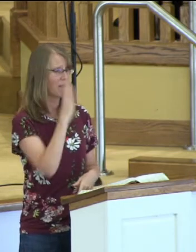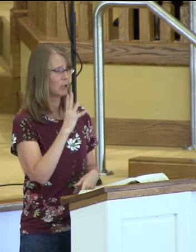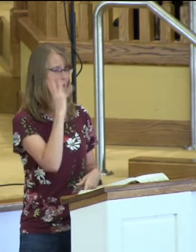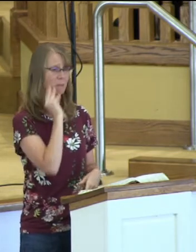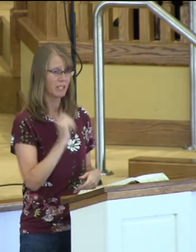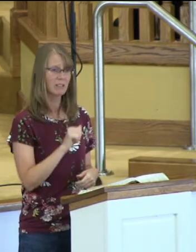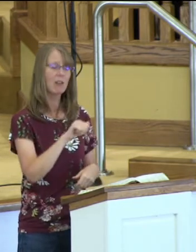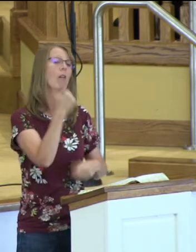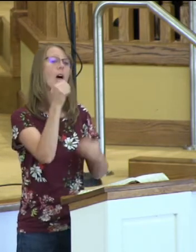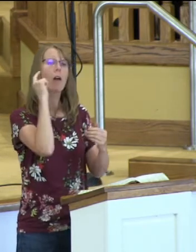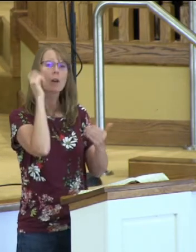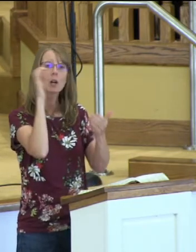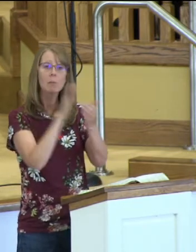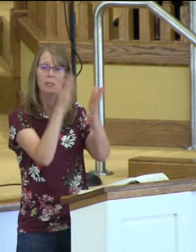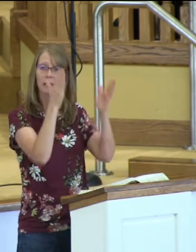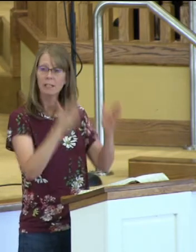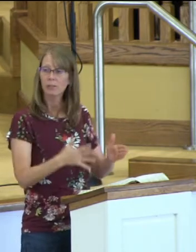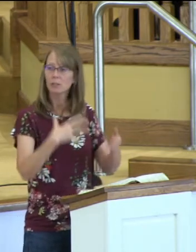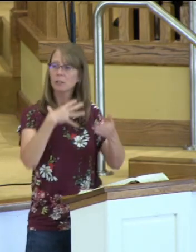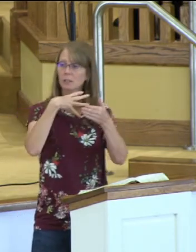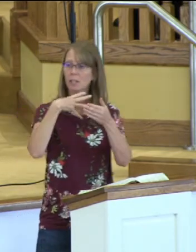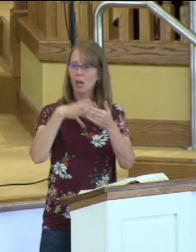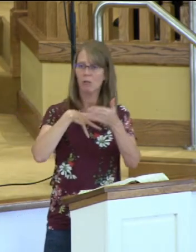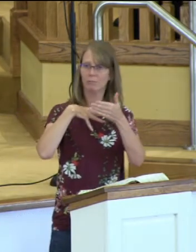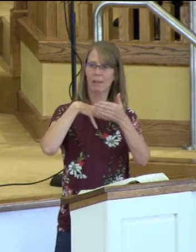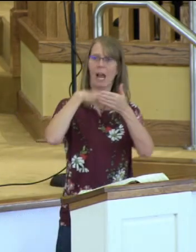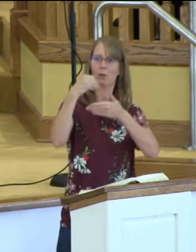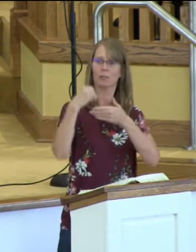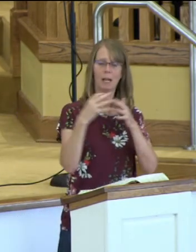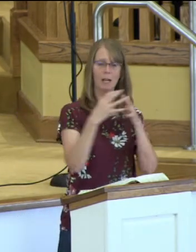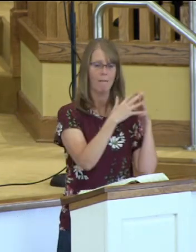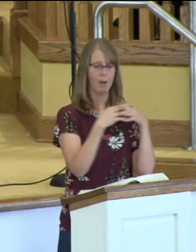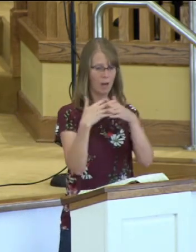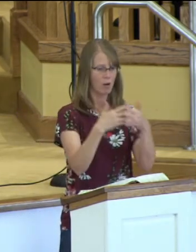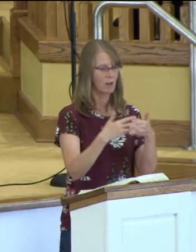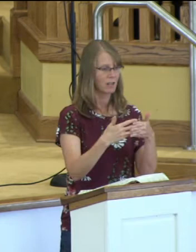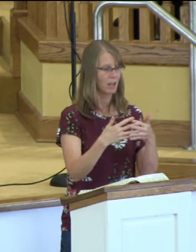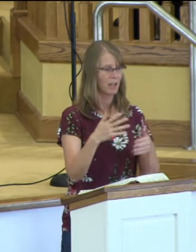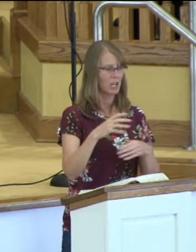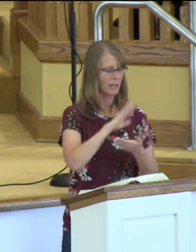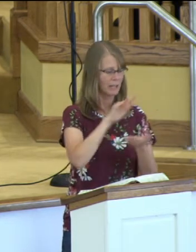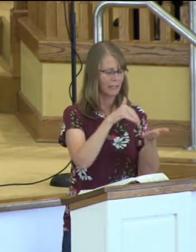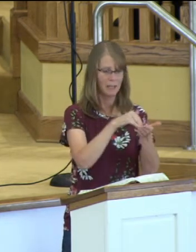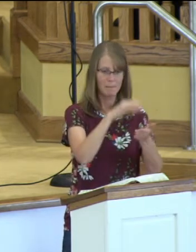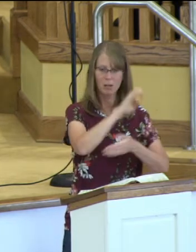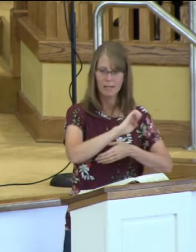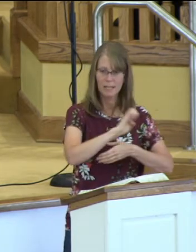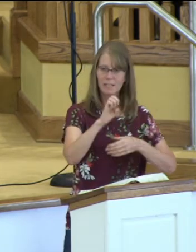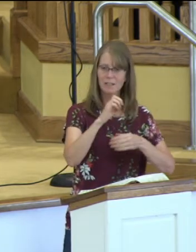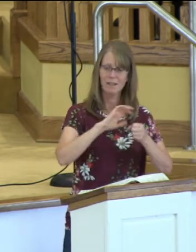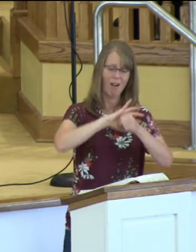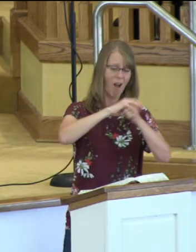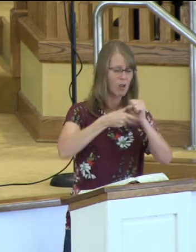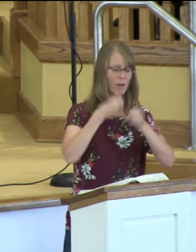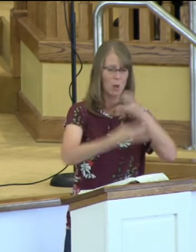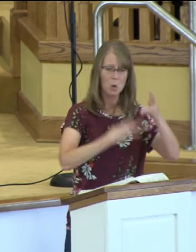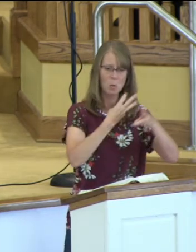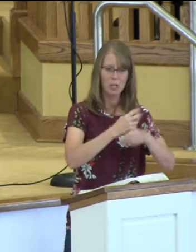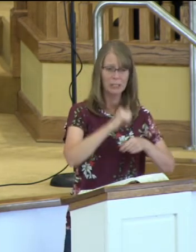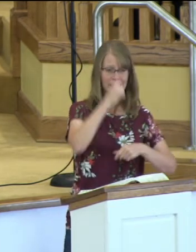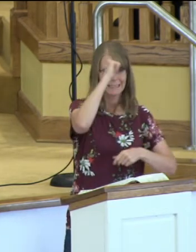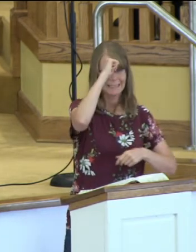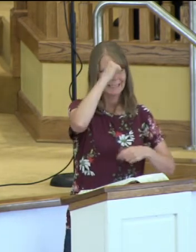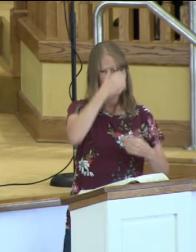believers outside of this world. In the Middle East, for sure, and across the globe, in India, there's a